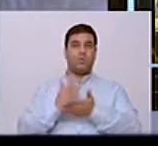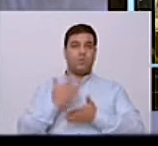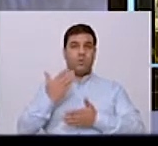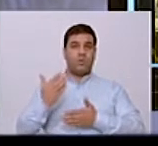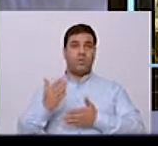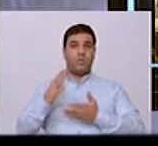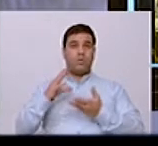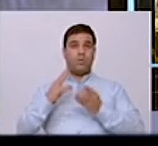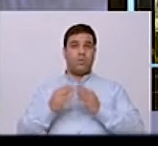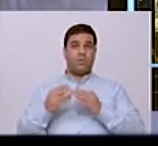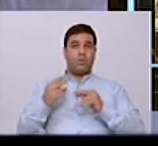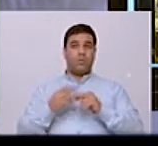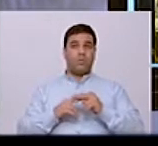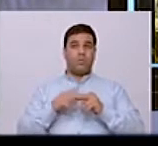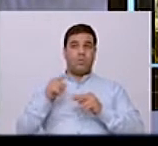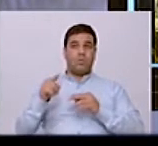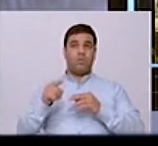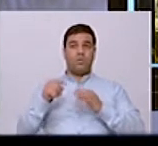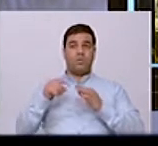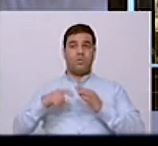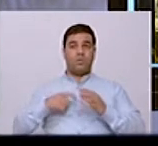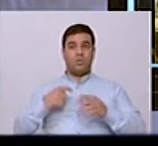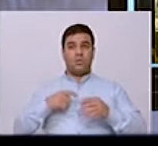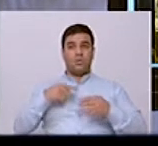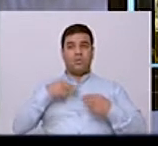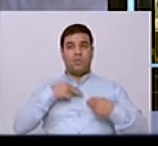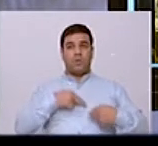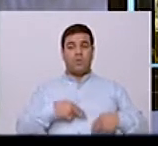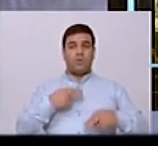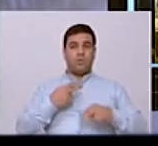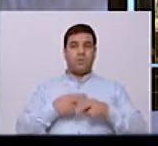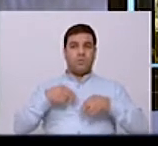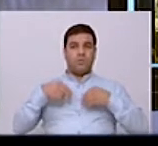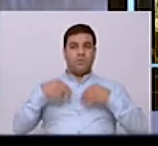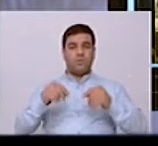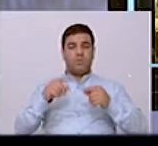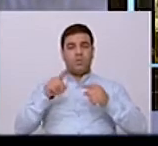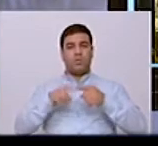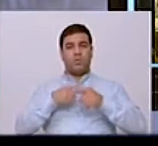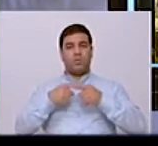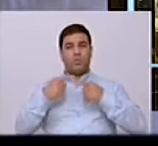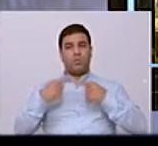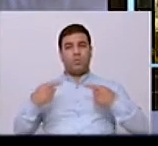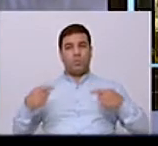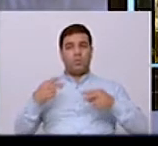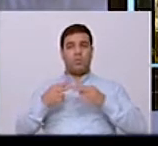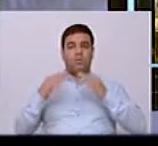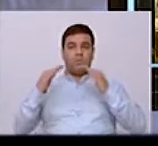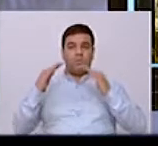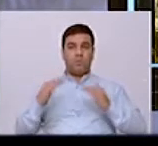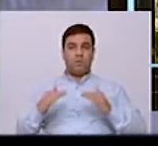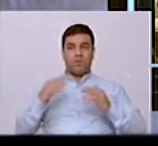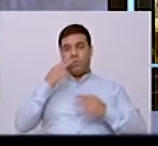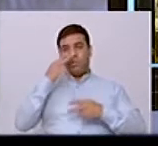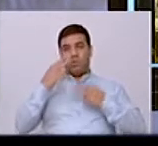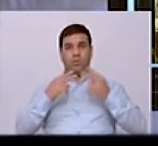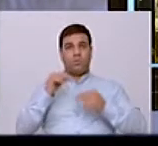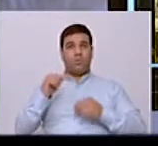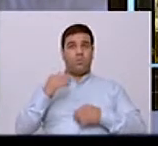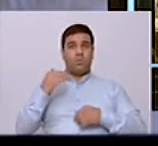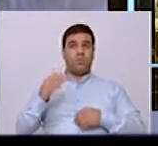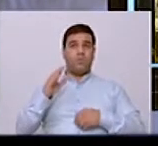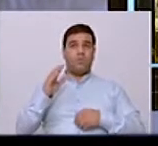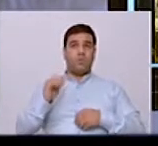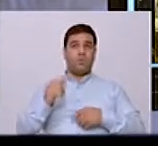kuzatiladi. Natijada qishloq xo'jaligida mehnat unumdorligini, hosildorlikni pastligini ham ko'rishimiz mumkin.